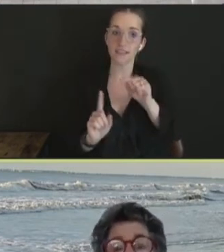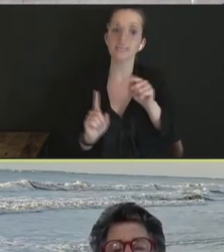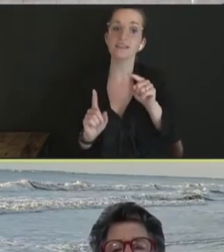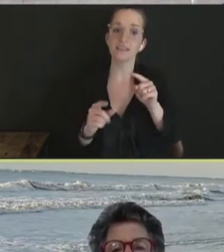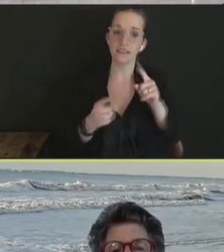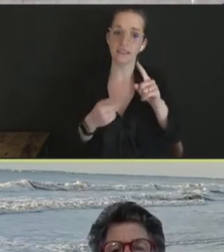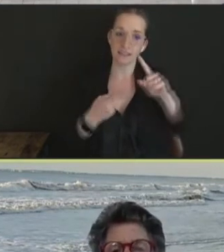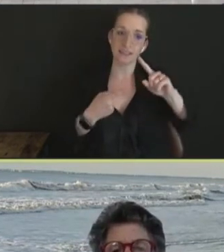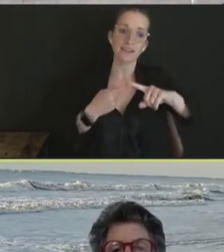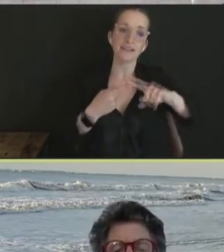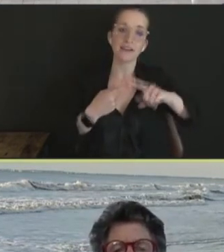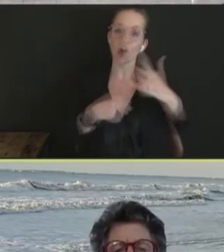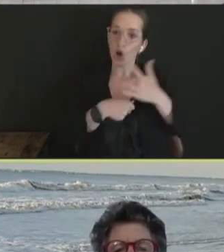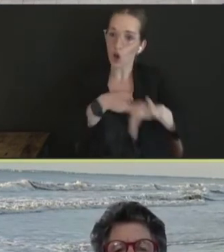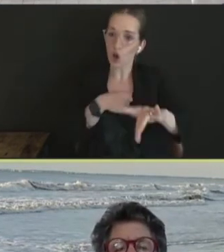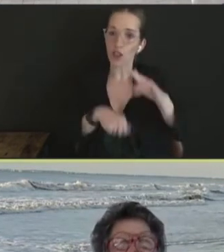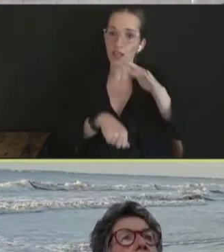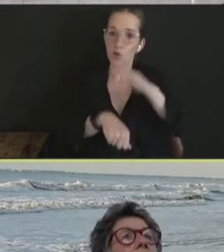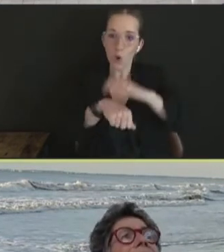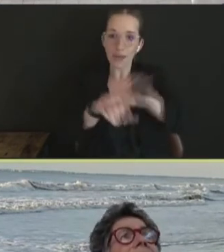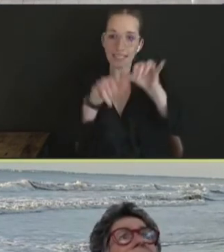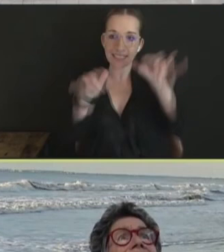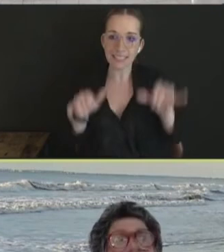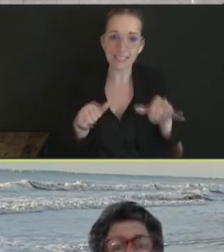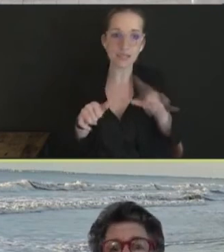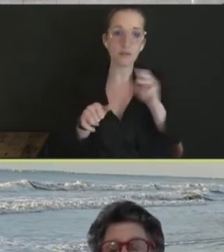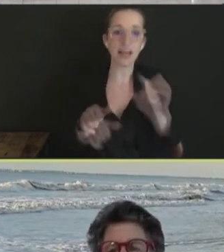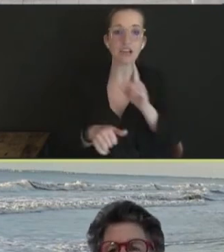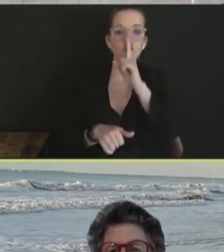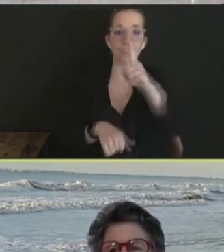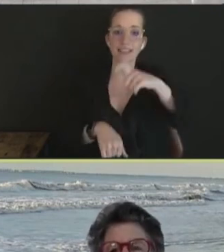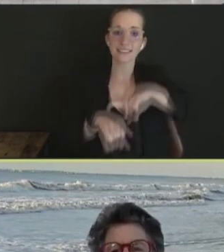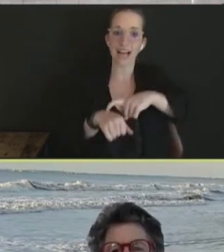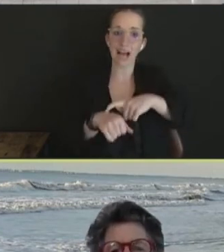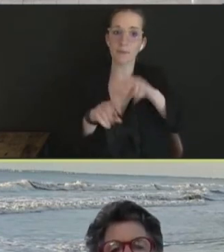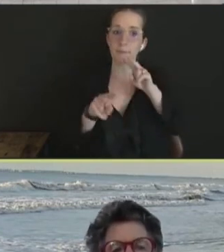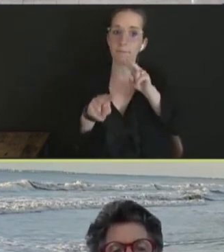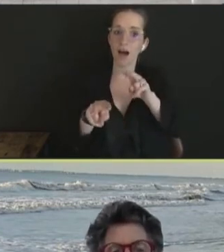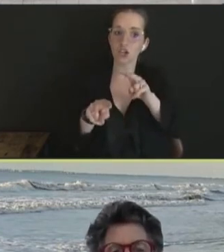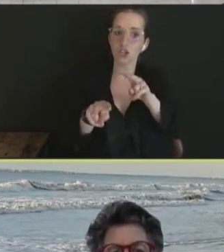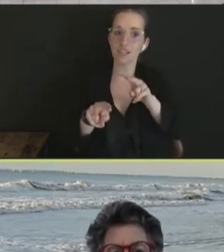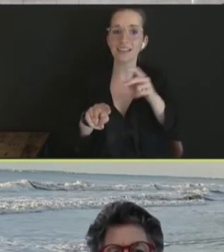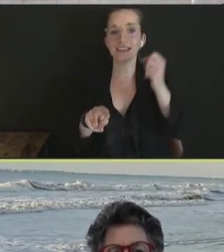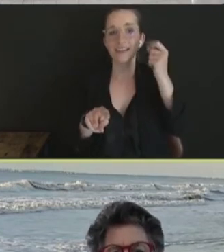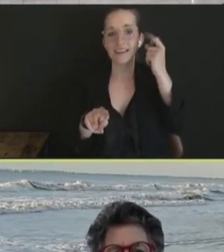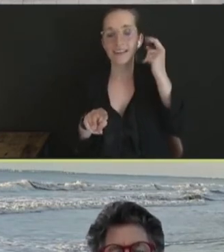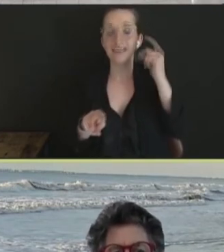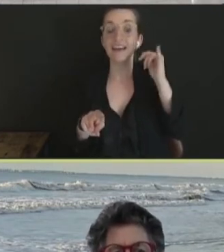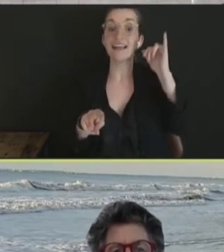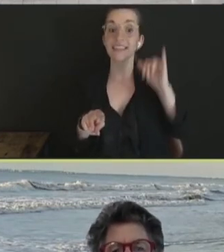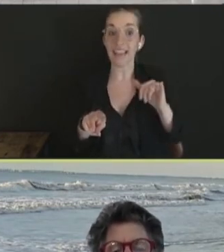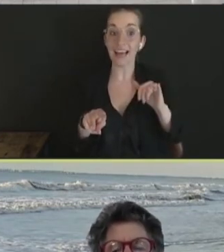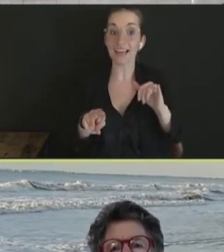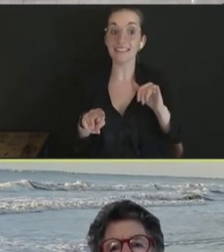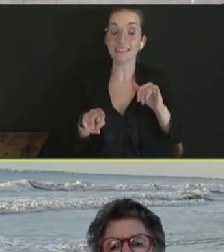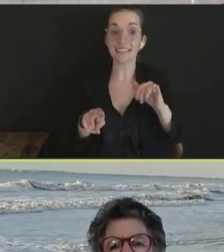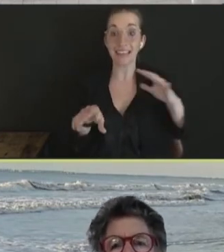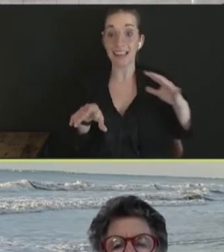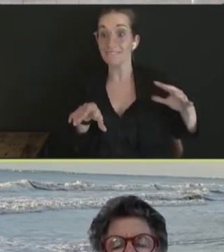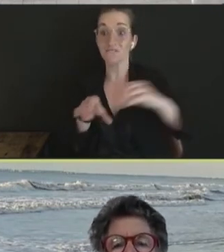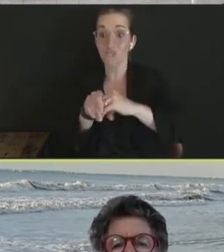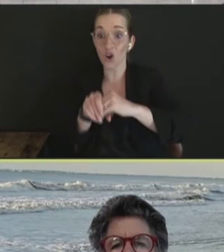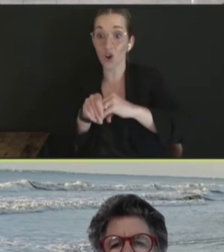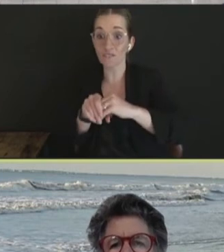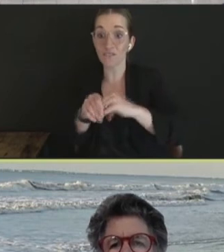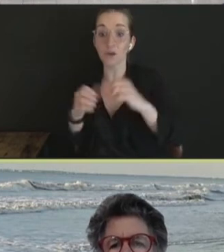systems and real-time monitoring. And I want to highlight that that's not divorced from this issue